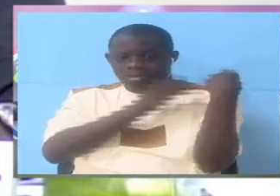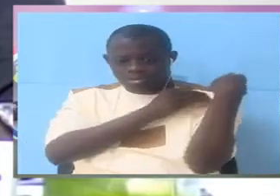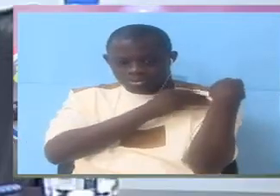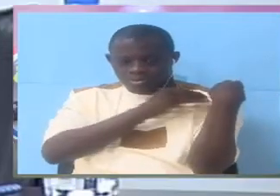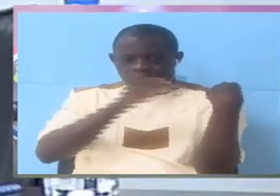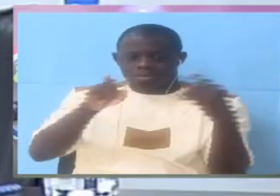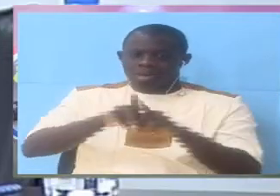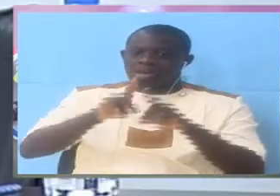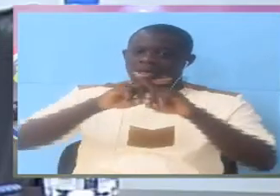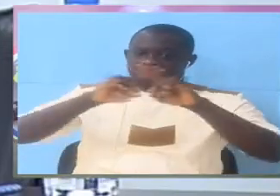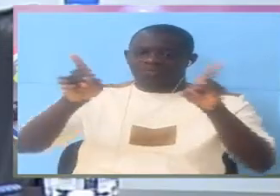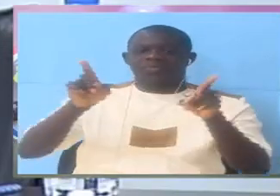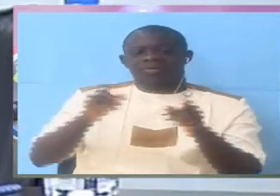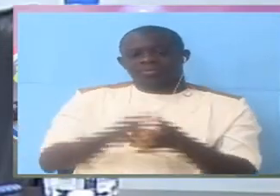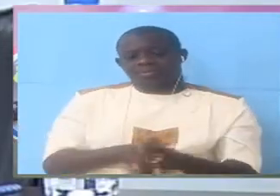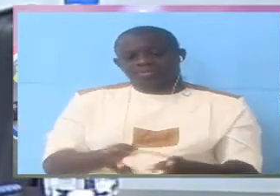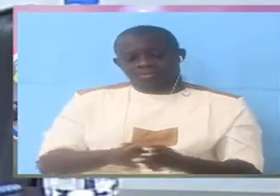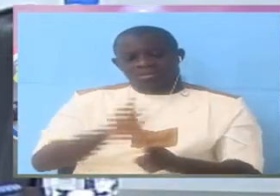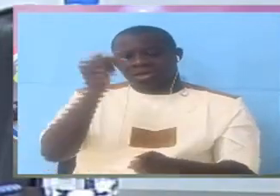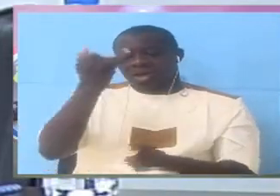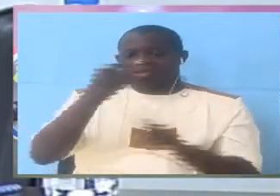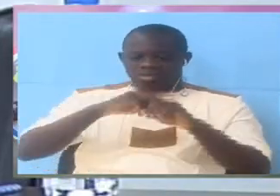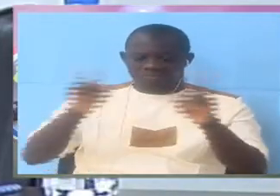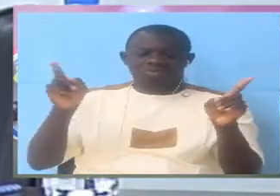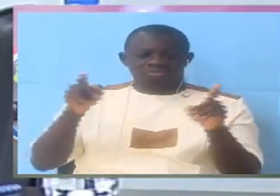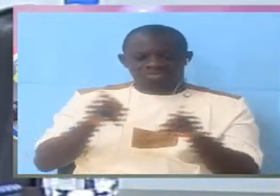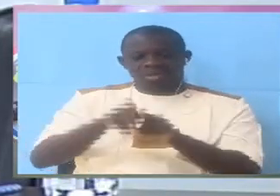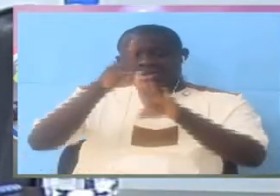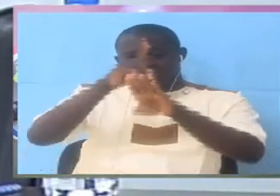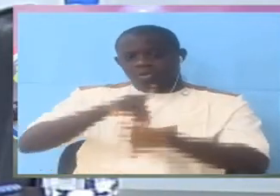Again, it depends on how you see it.